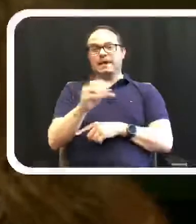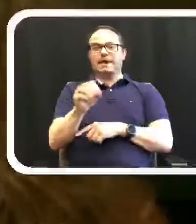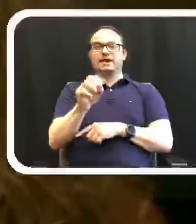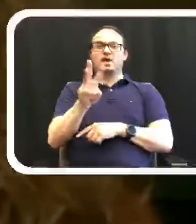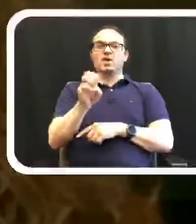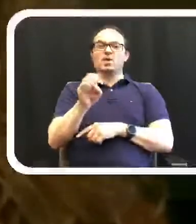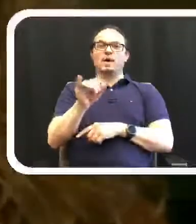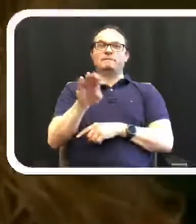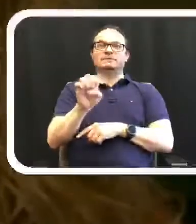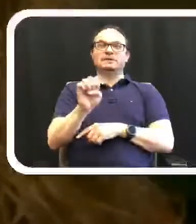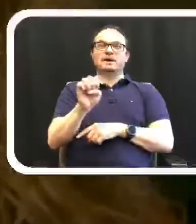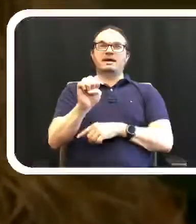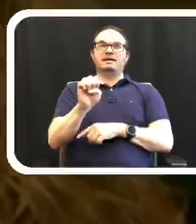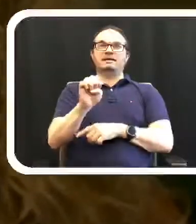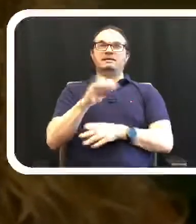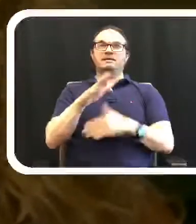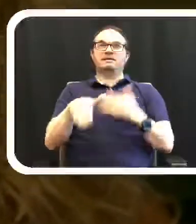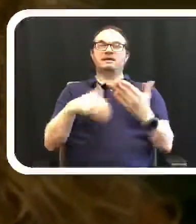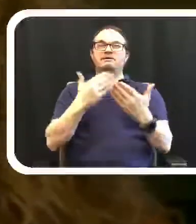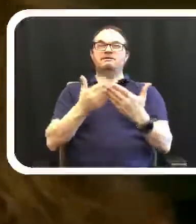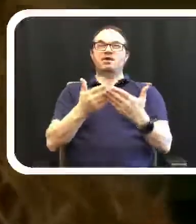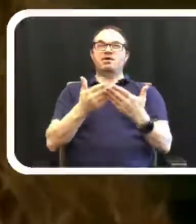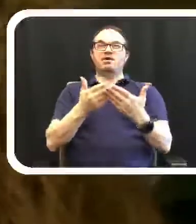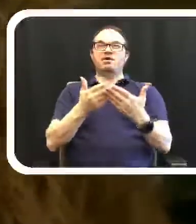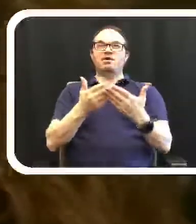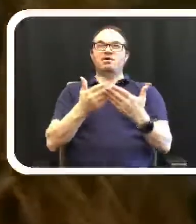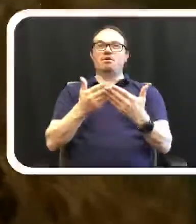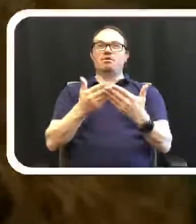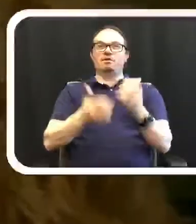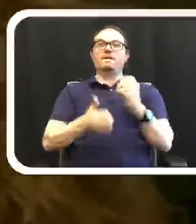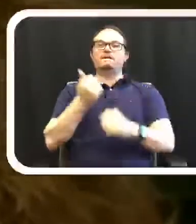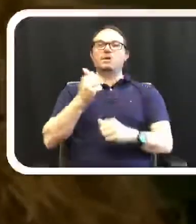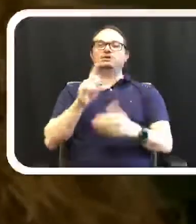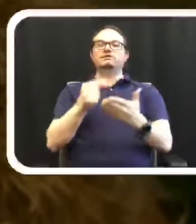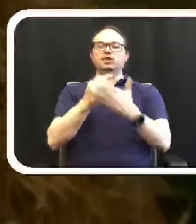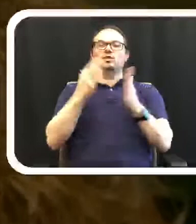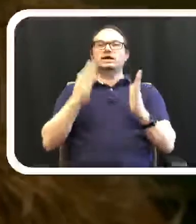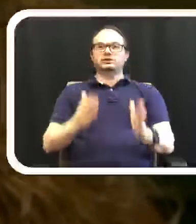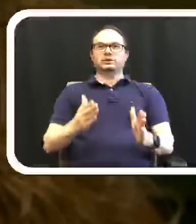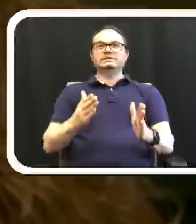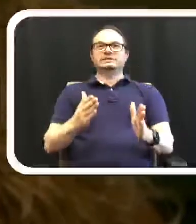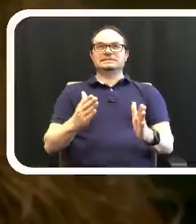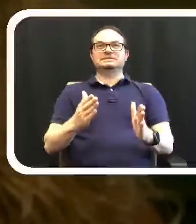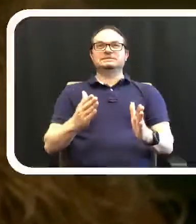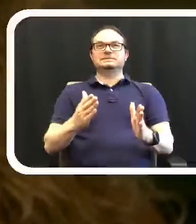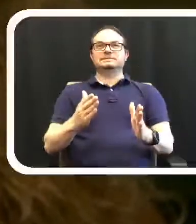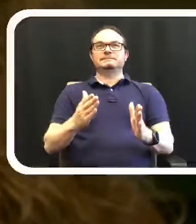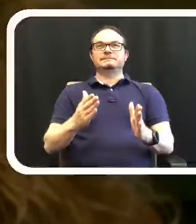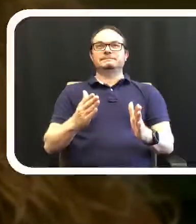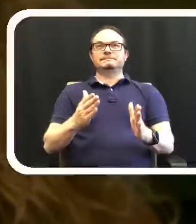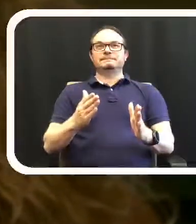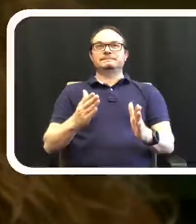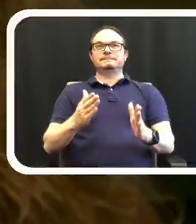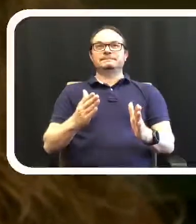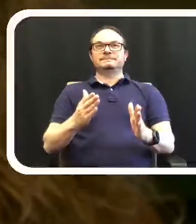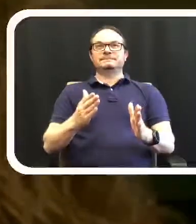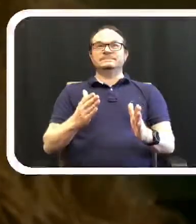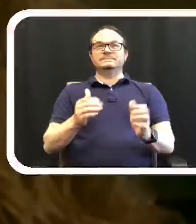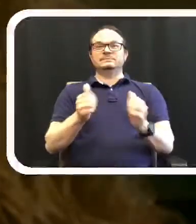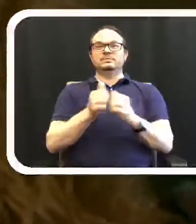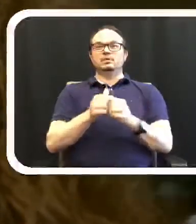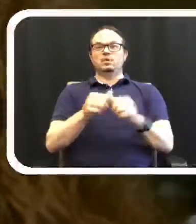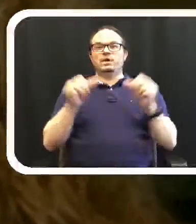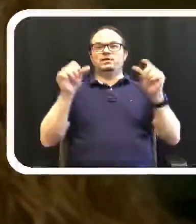website today of all of our, most of our graduates with